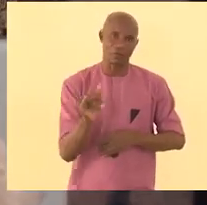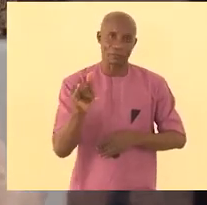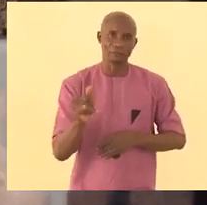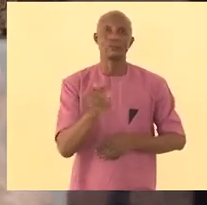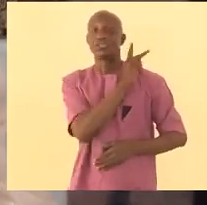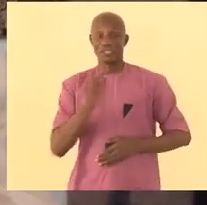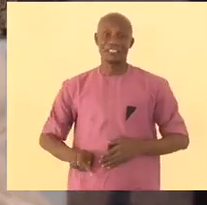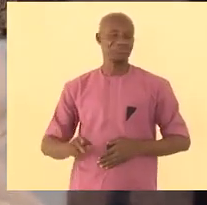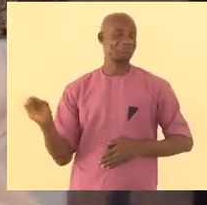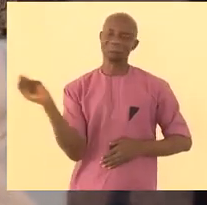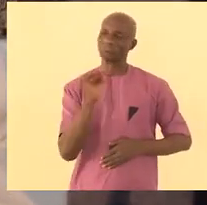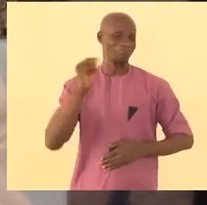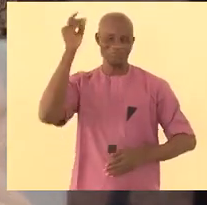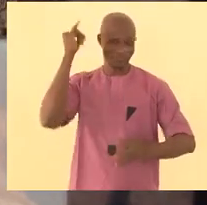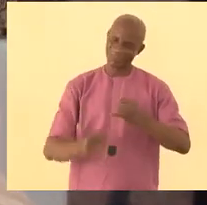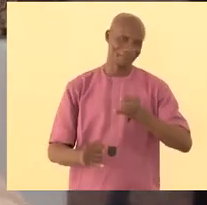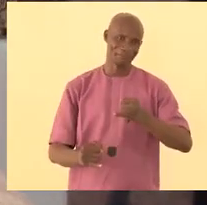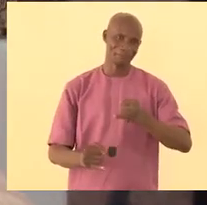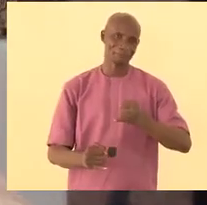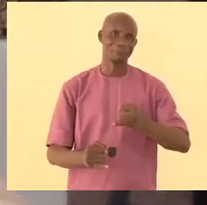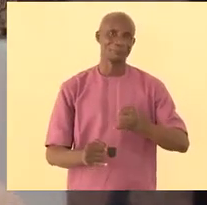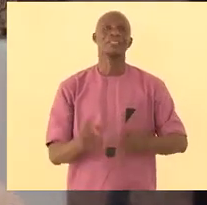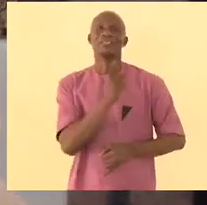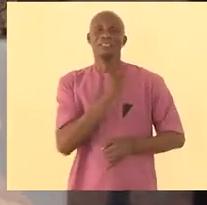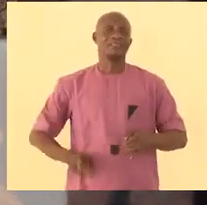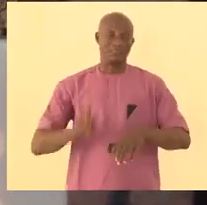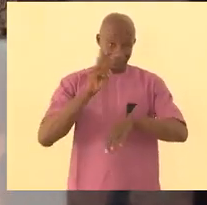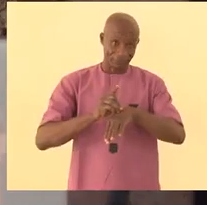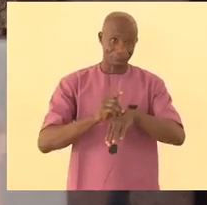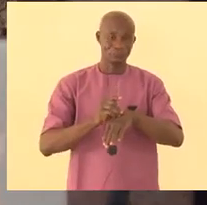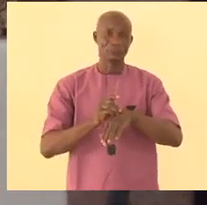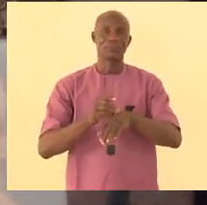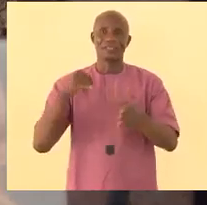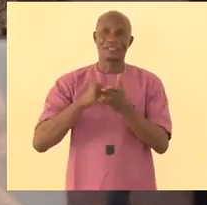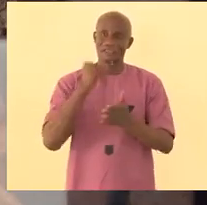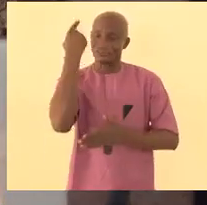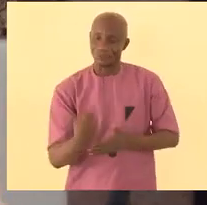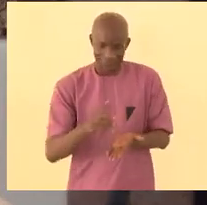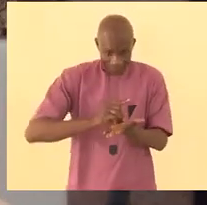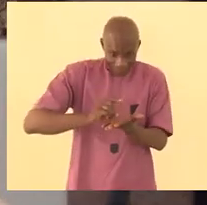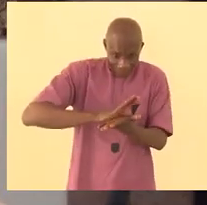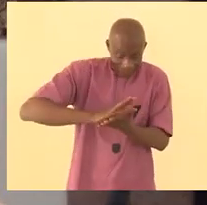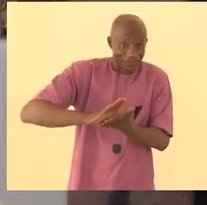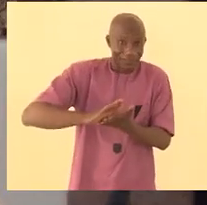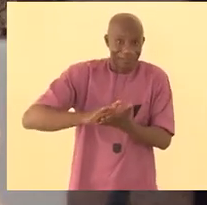be no end.'" It is only a divine kingship that has no end.